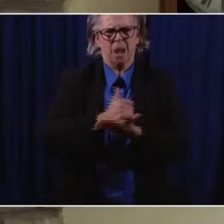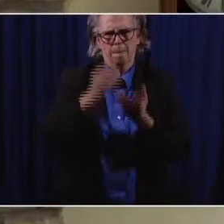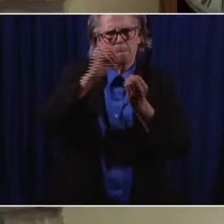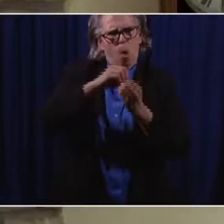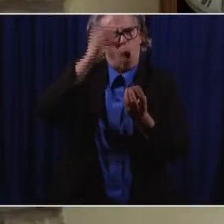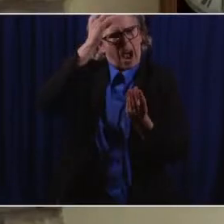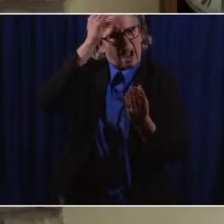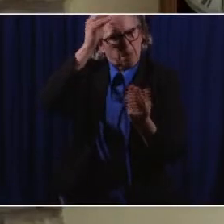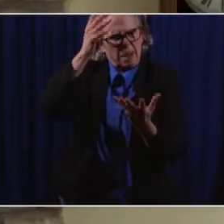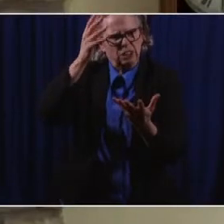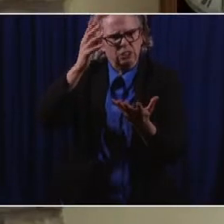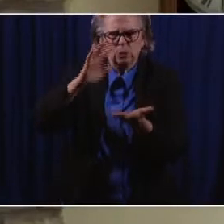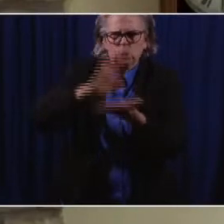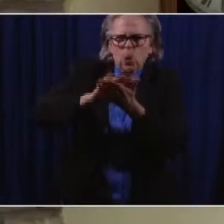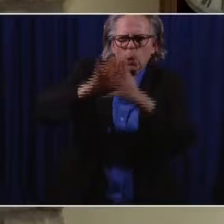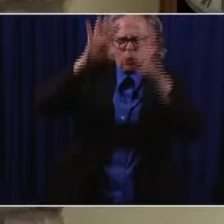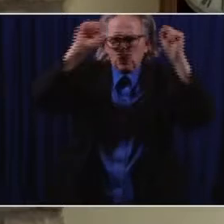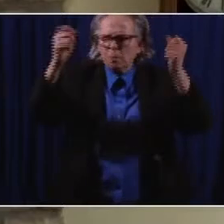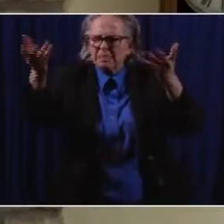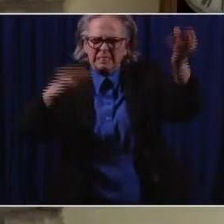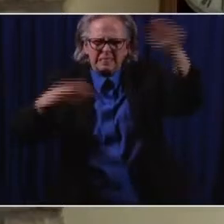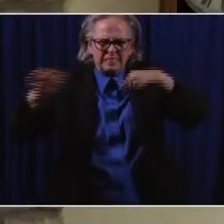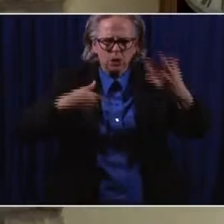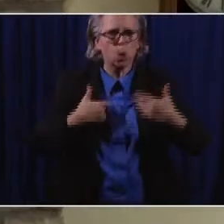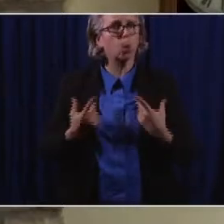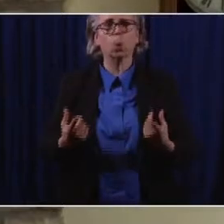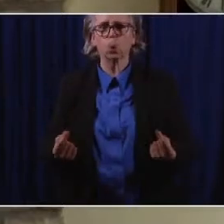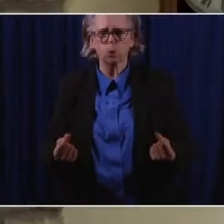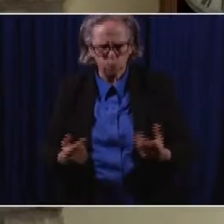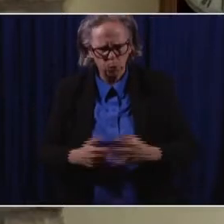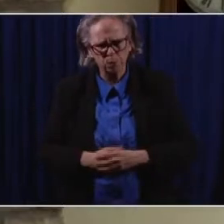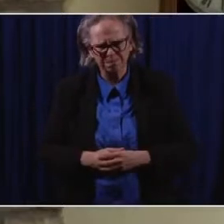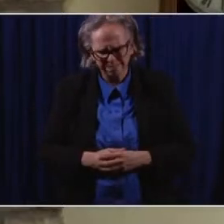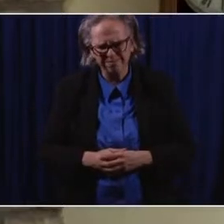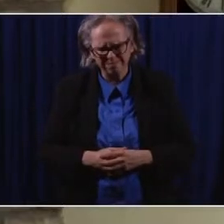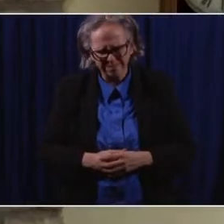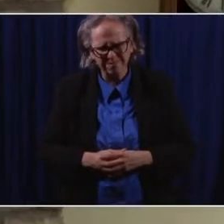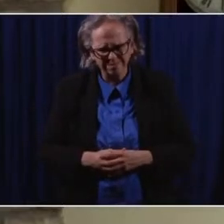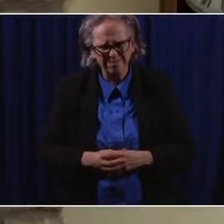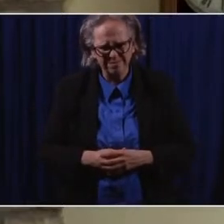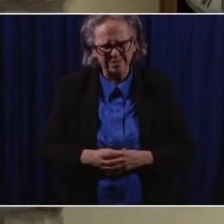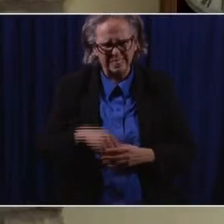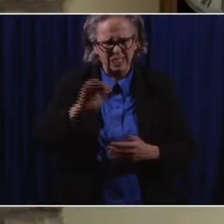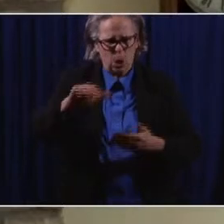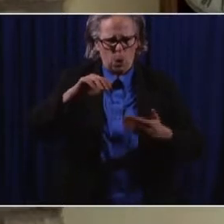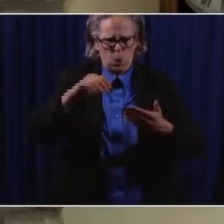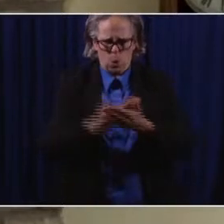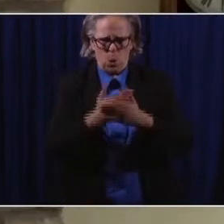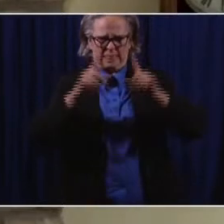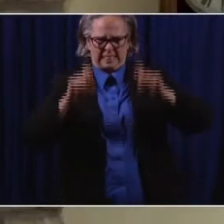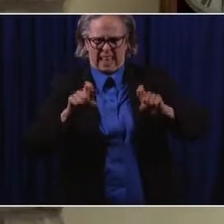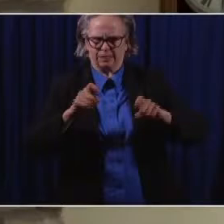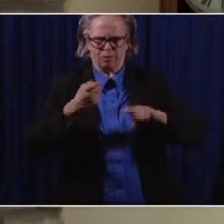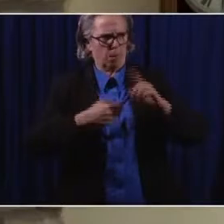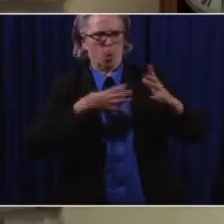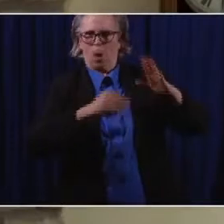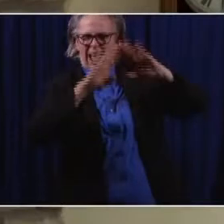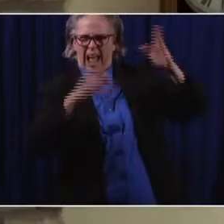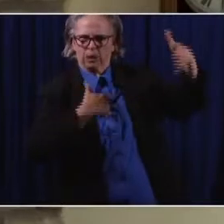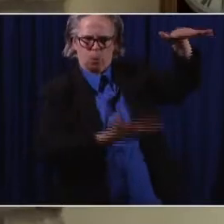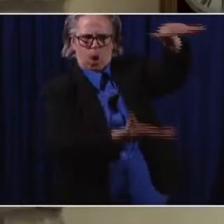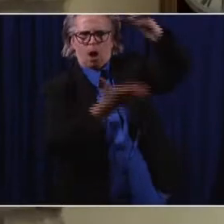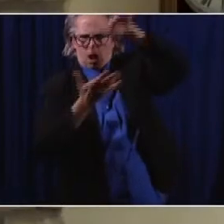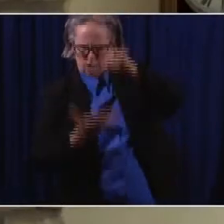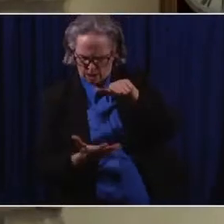to do is to take the new tests, some of the new tests that are coming in from the White House that we expect to be here any